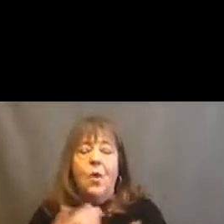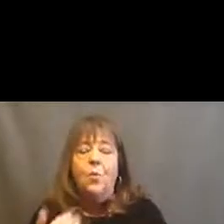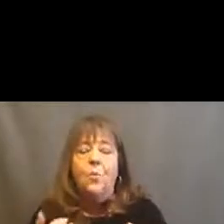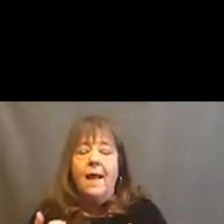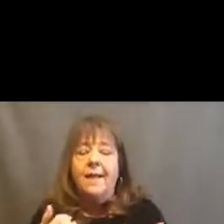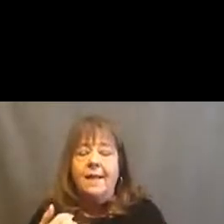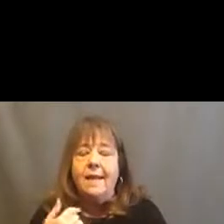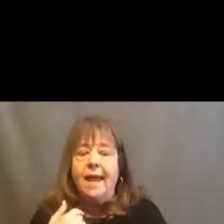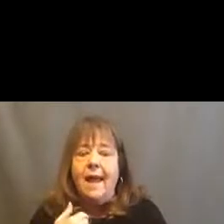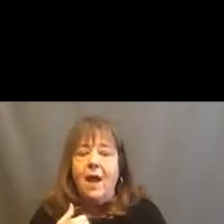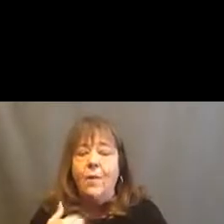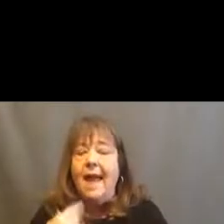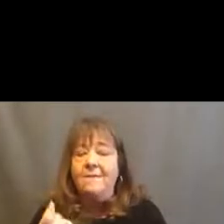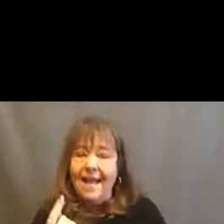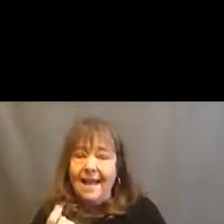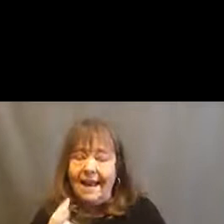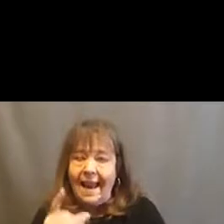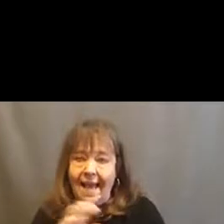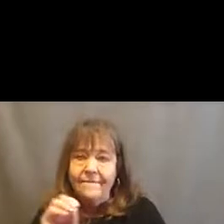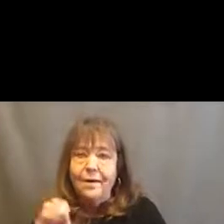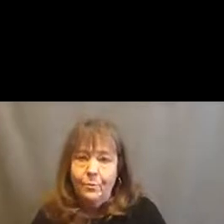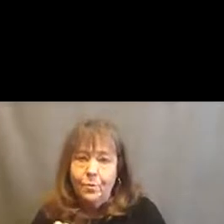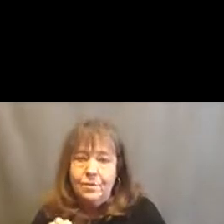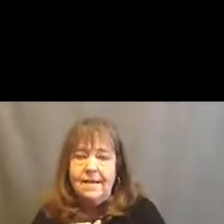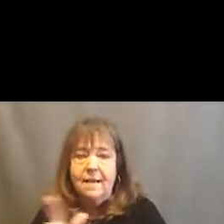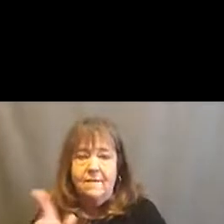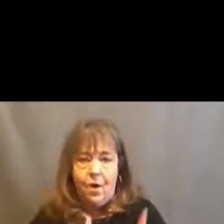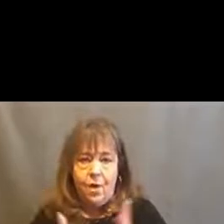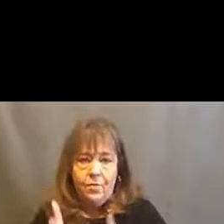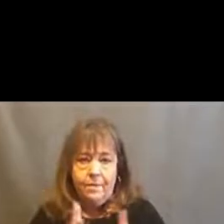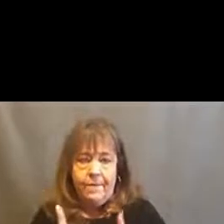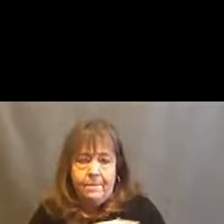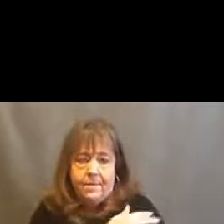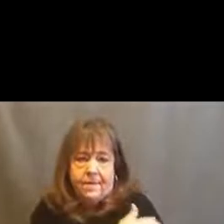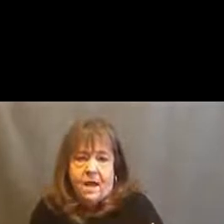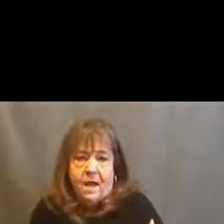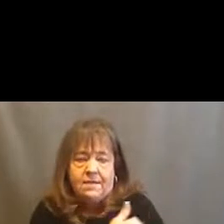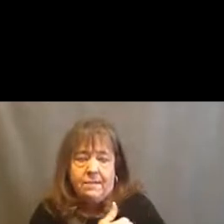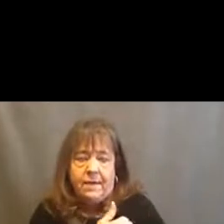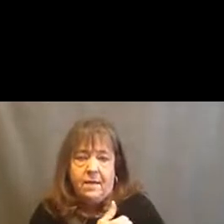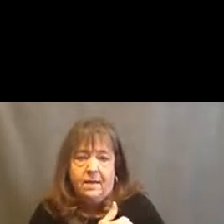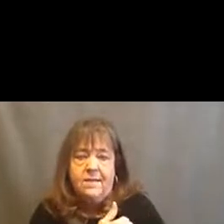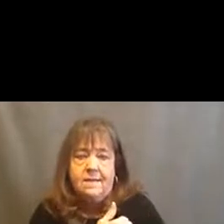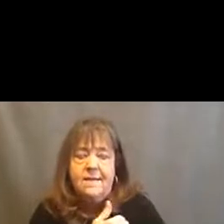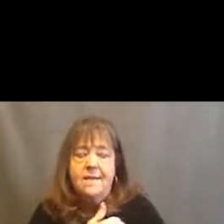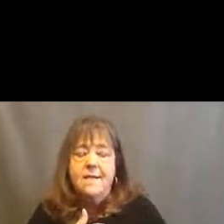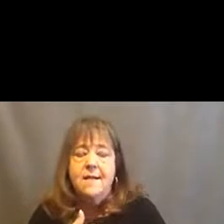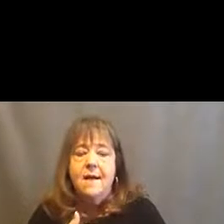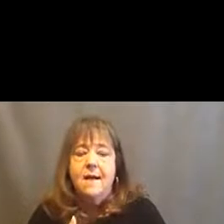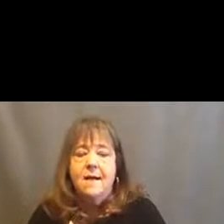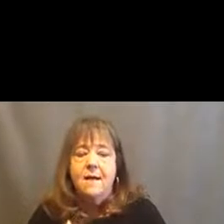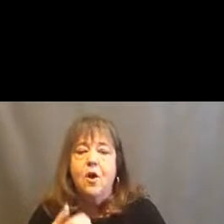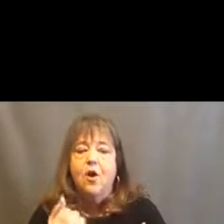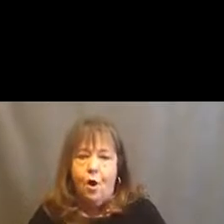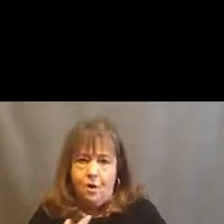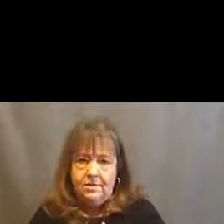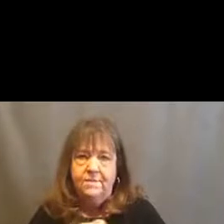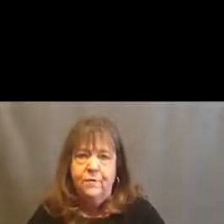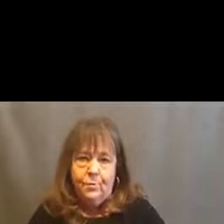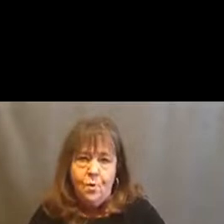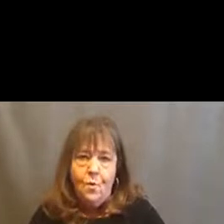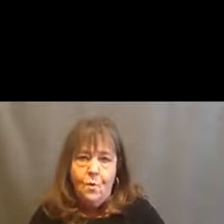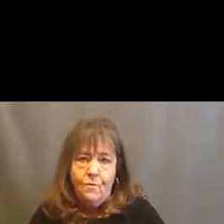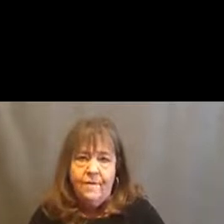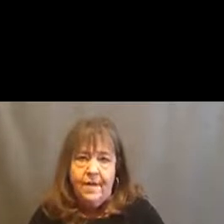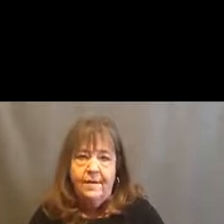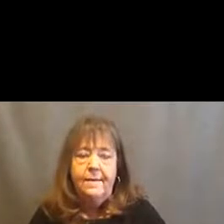at 11% of all of our admissions are due to, all of our hospitalized patients are due to COVID-19.